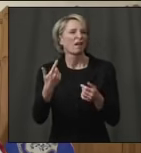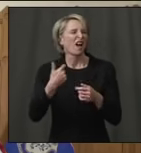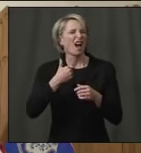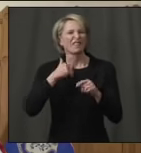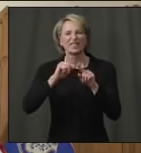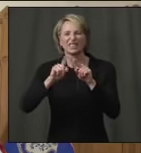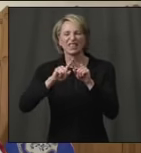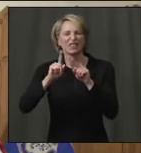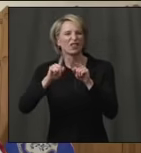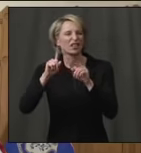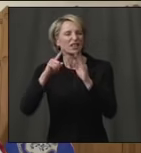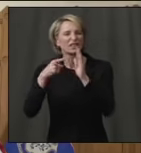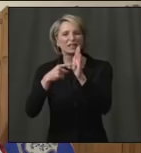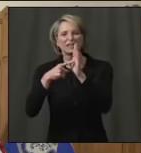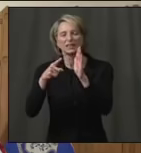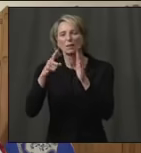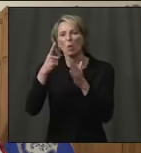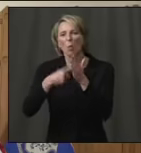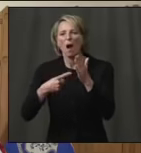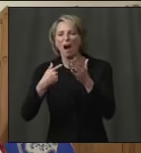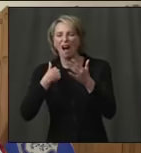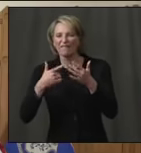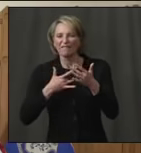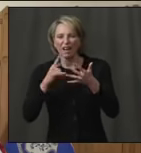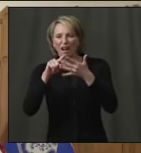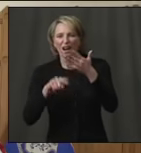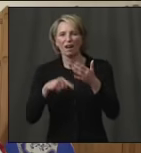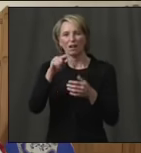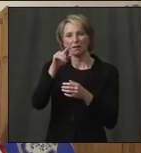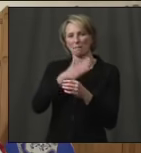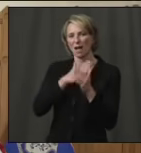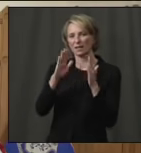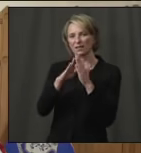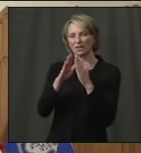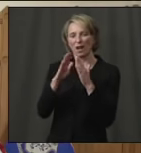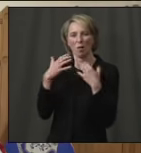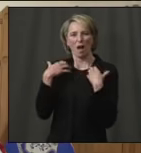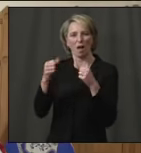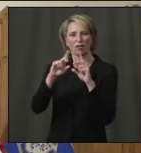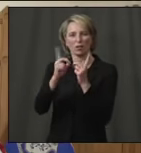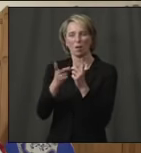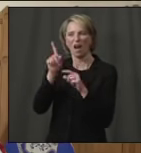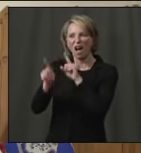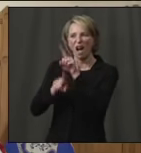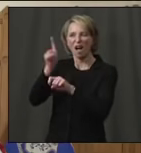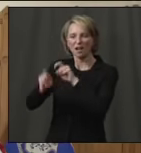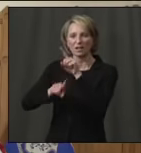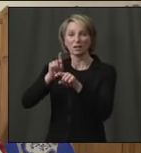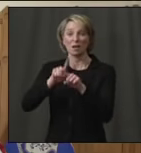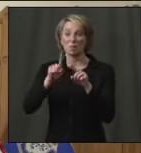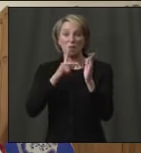And then they still say stay home a few days. So we don't go out much, even now.